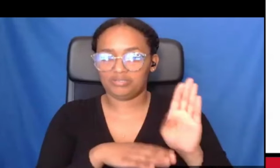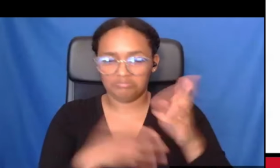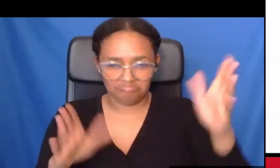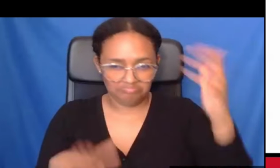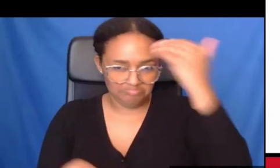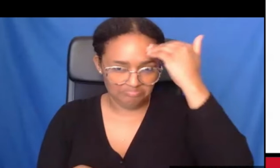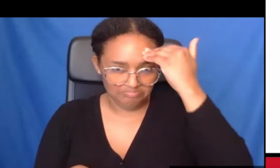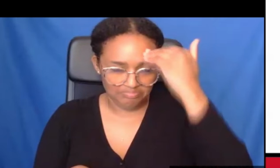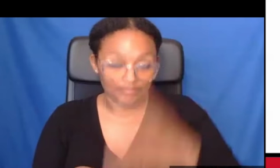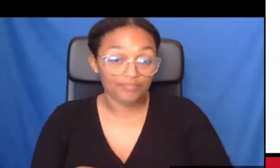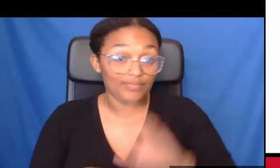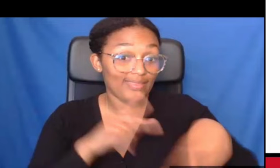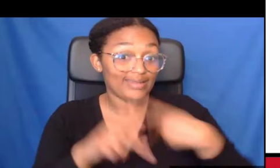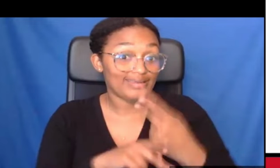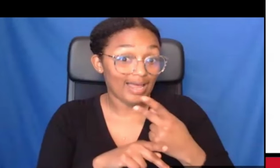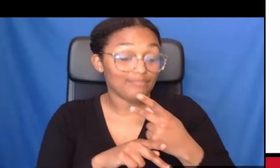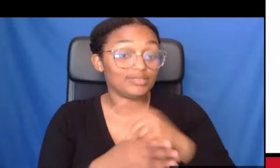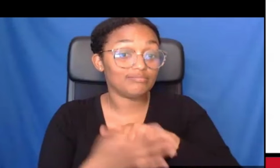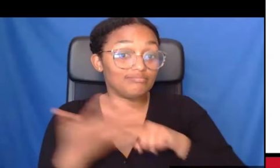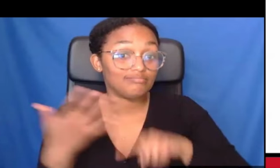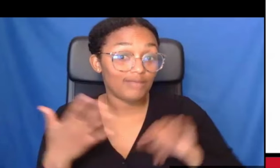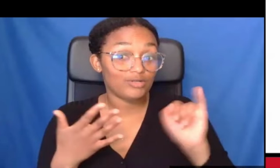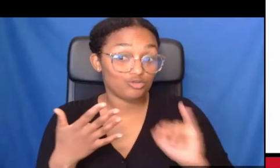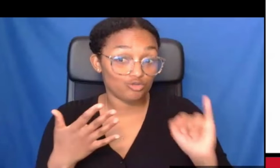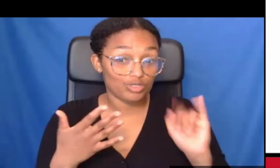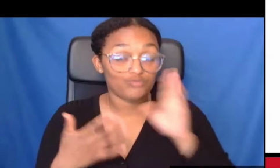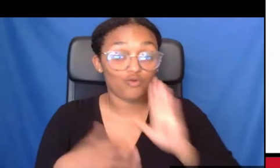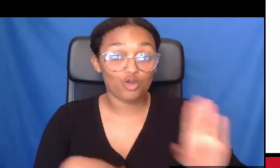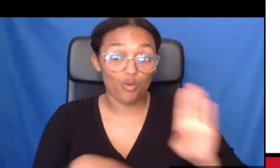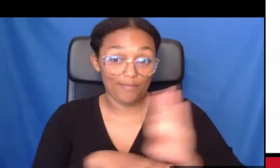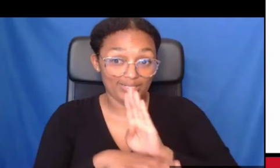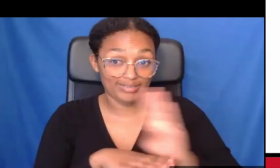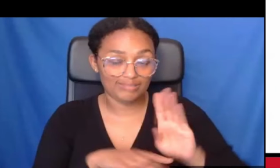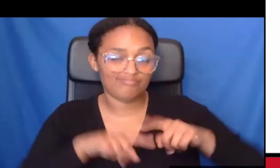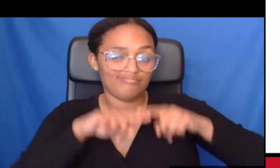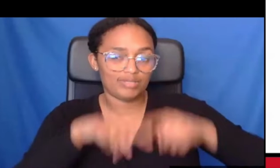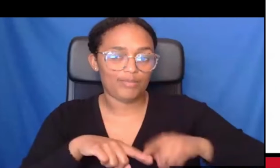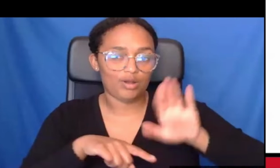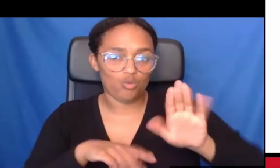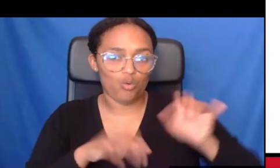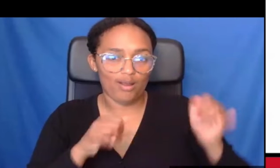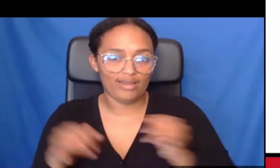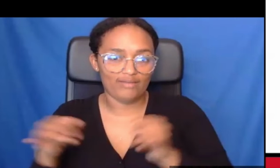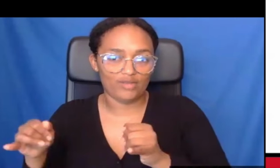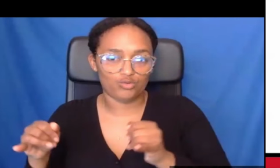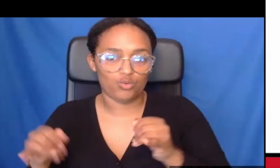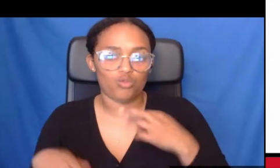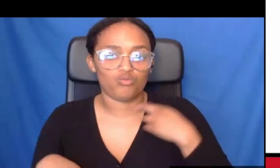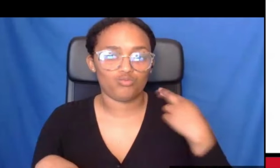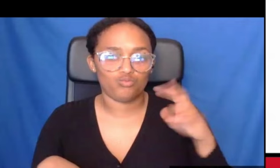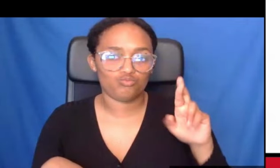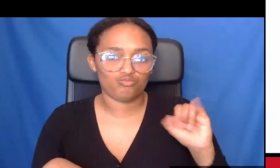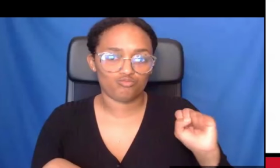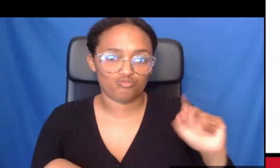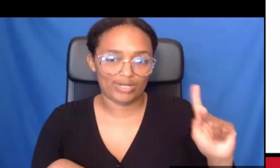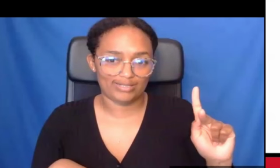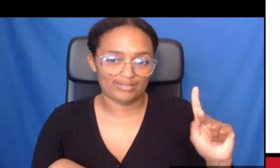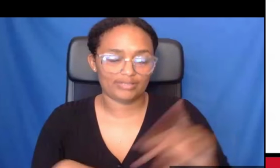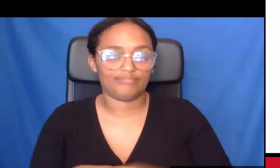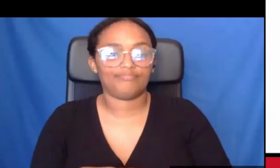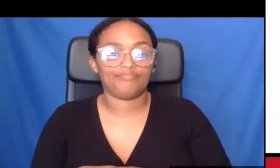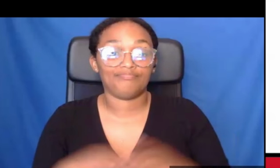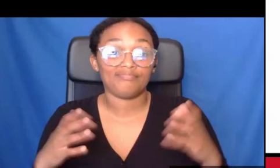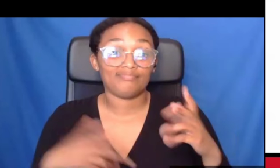The types of insurance that you purchase for your business is going to depend on your individual risk. What kinds of risks